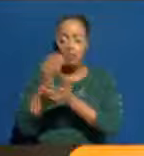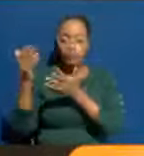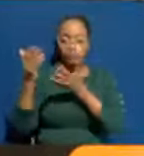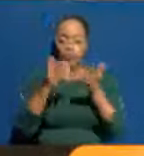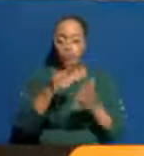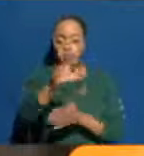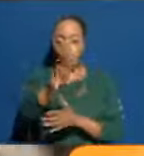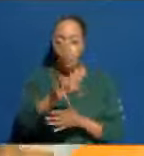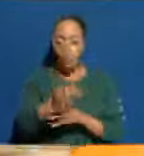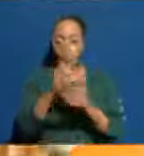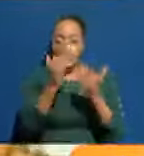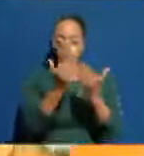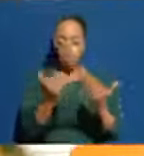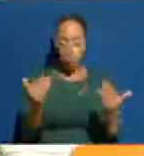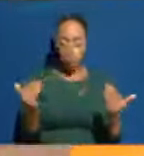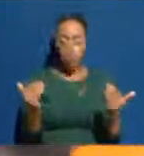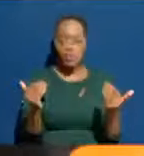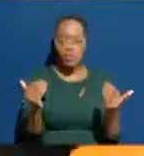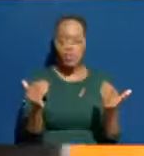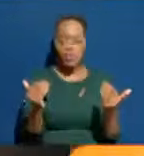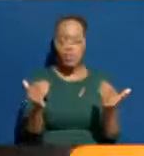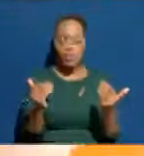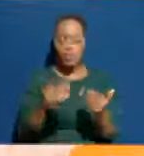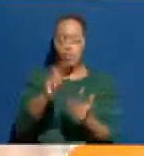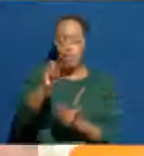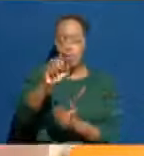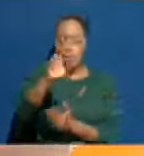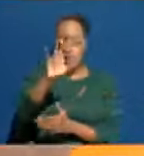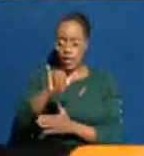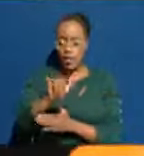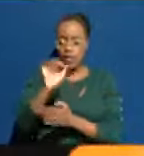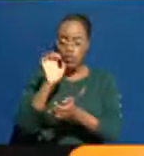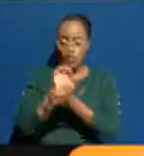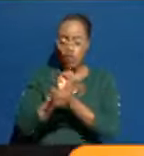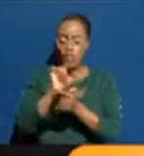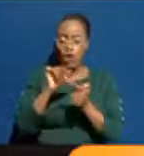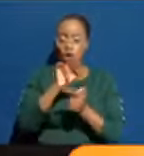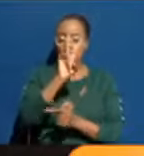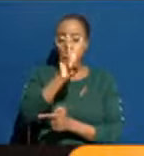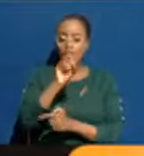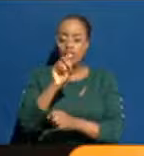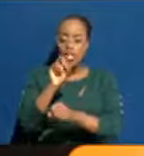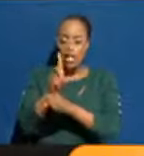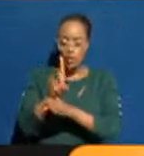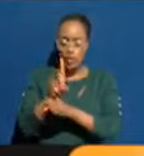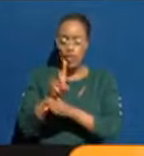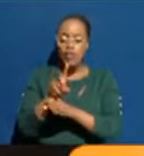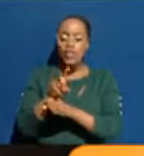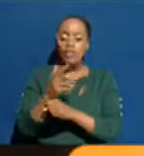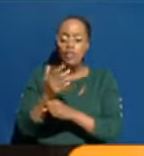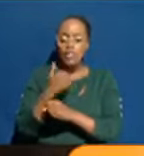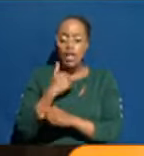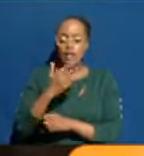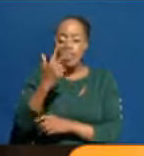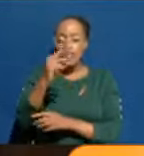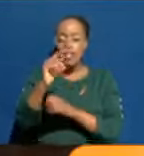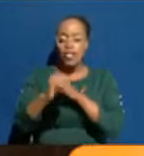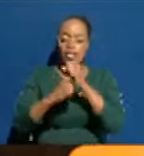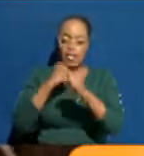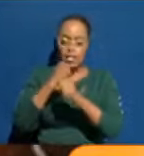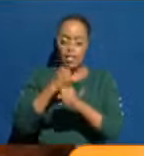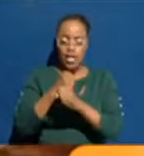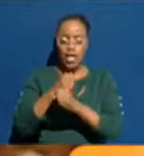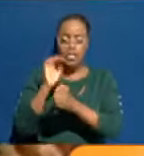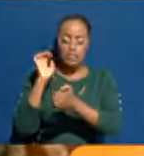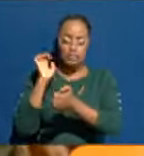with stealing babies. Mary Deya was convicted in 2011 and slapped with a 3-year jail